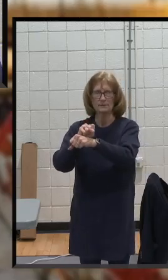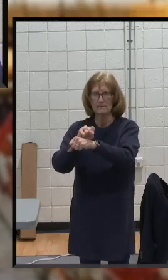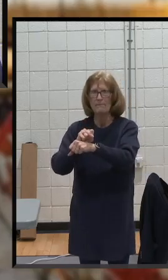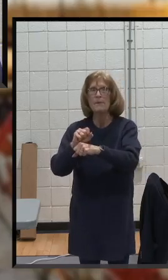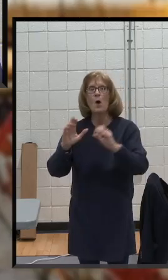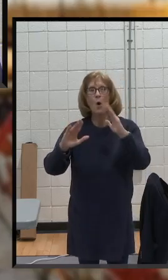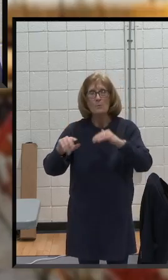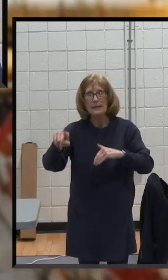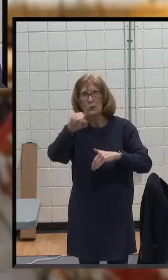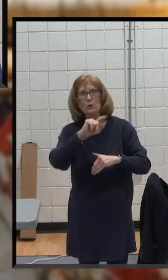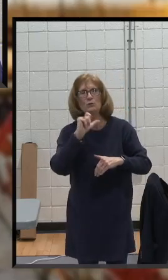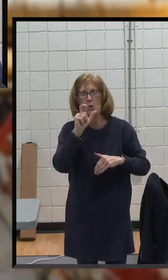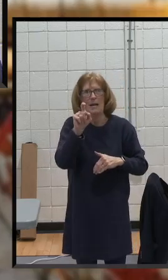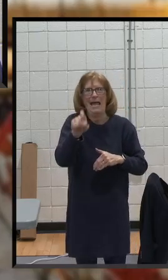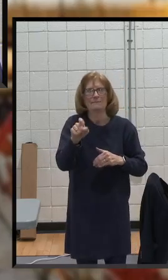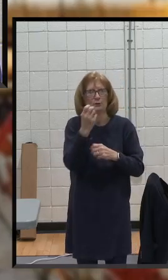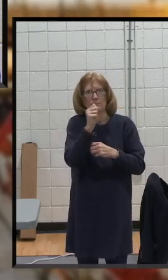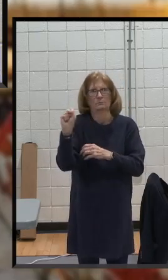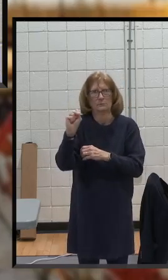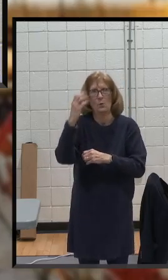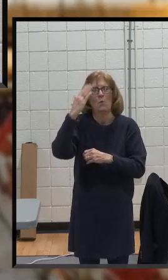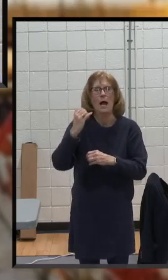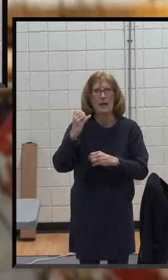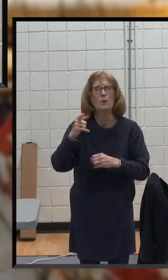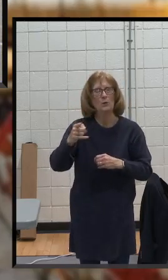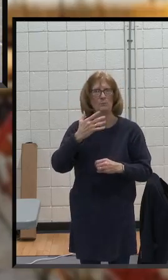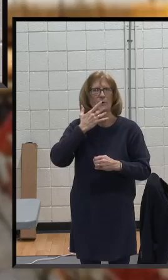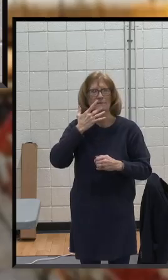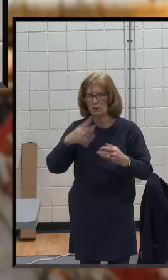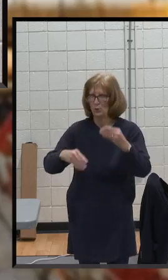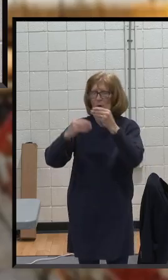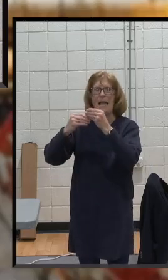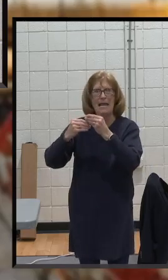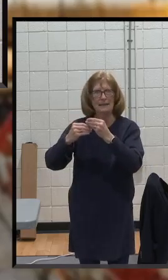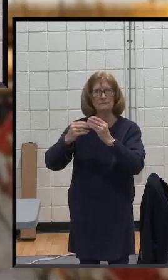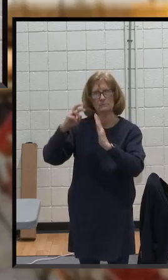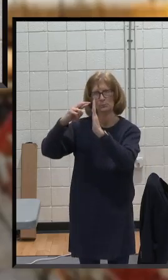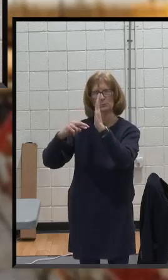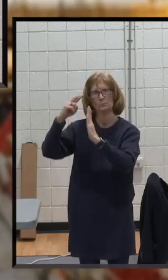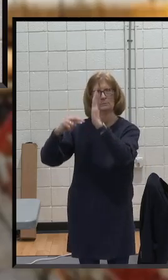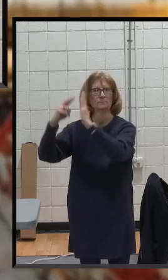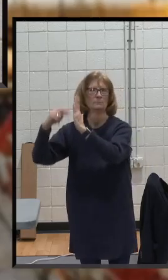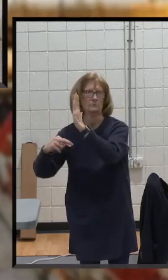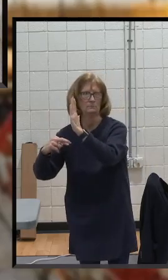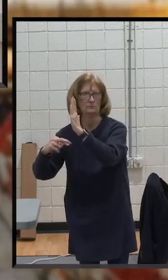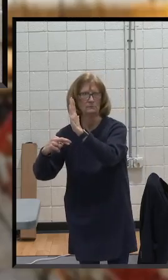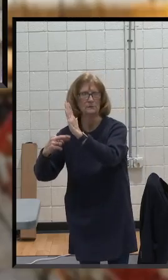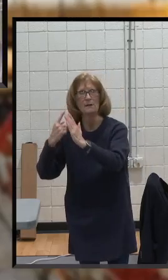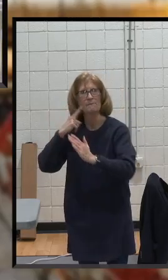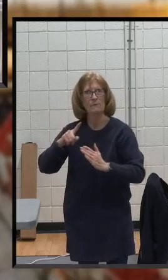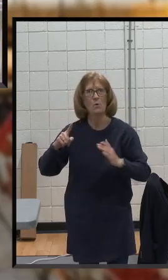off in advance of that so that it doesn't come to that kind of community action.